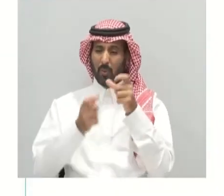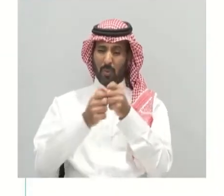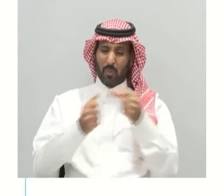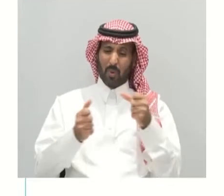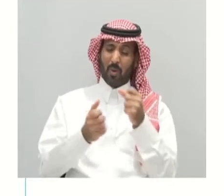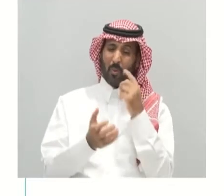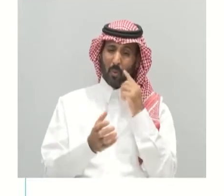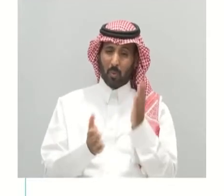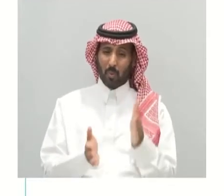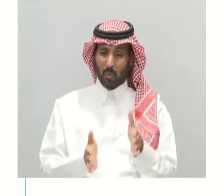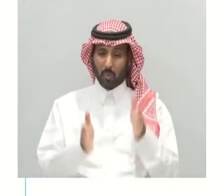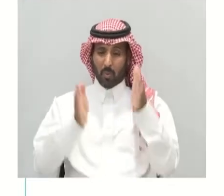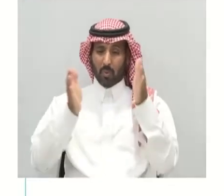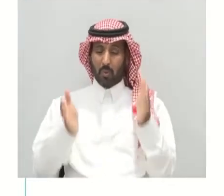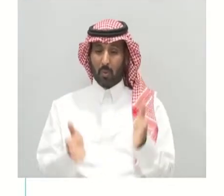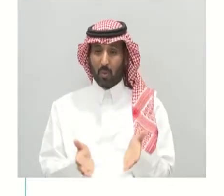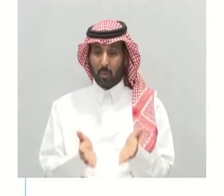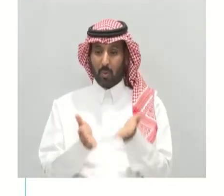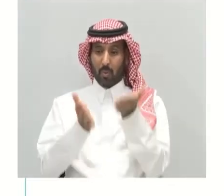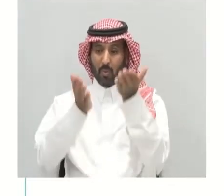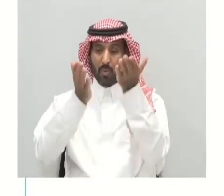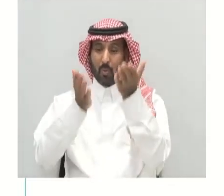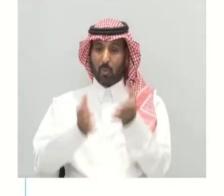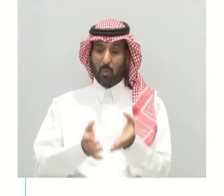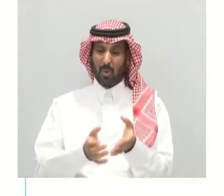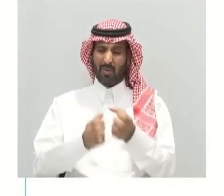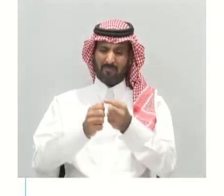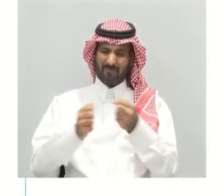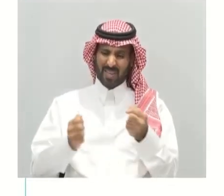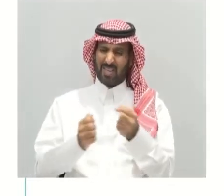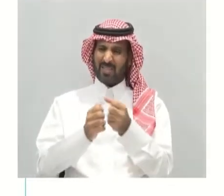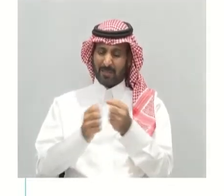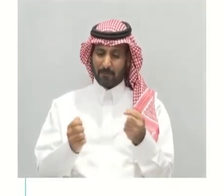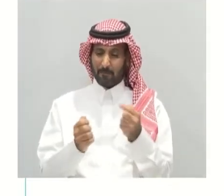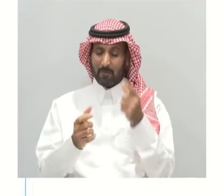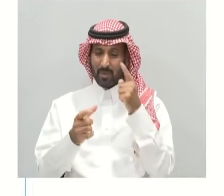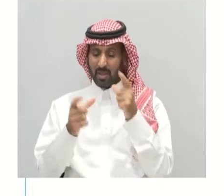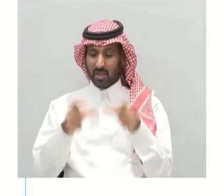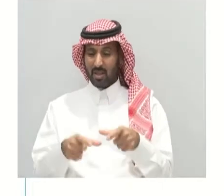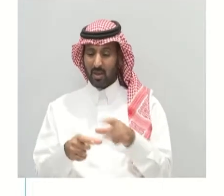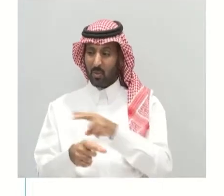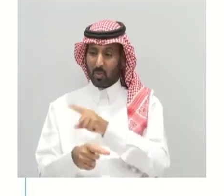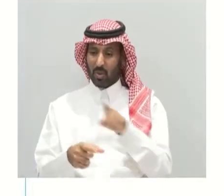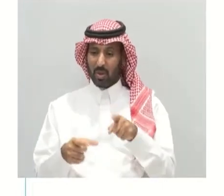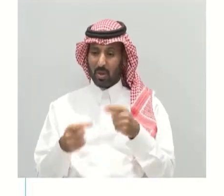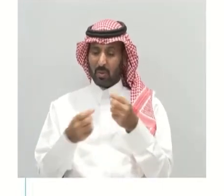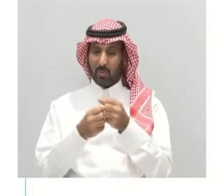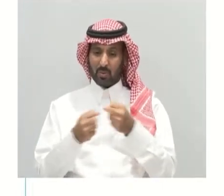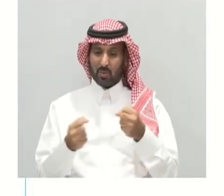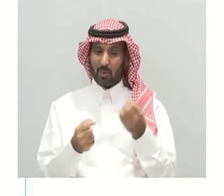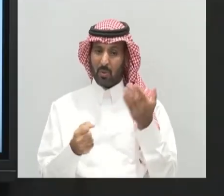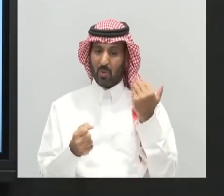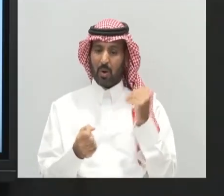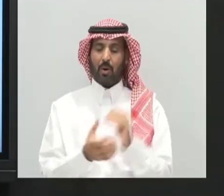an elevator. We were stuck in an elevator.